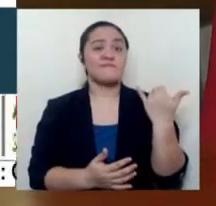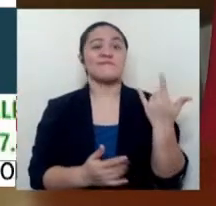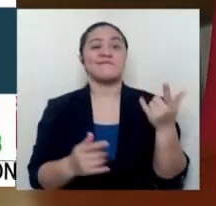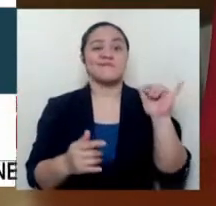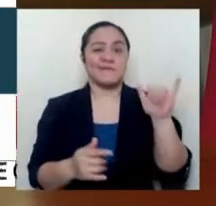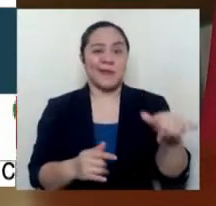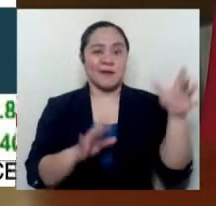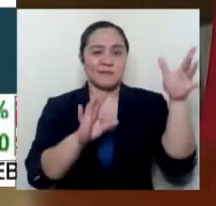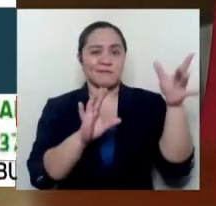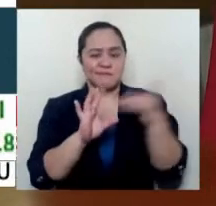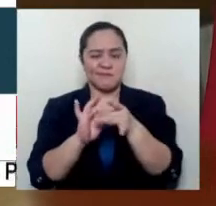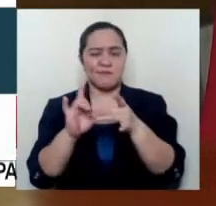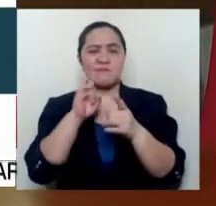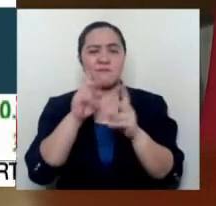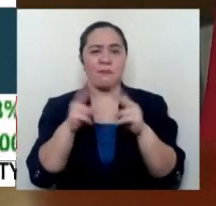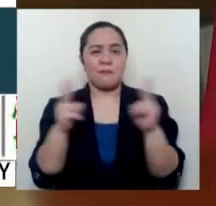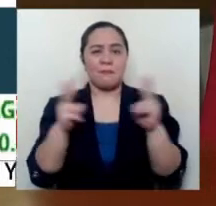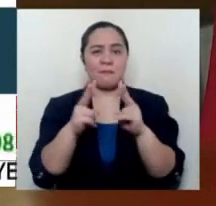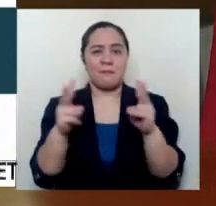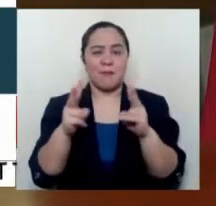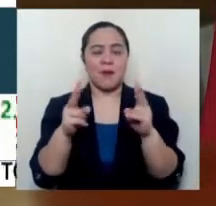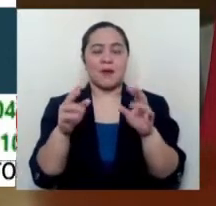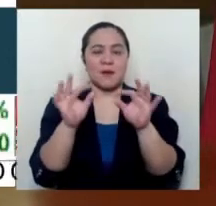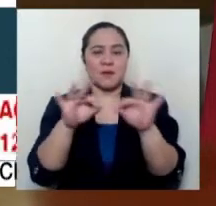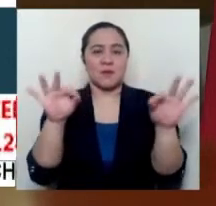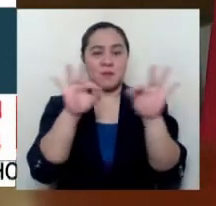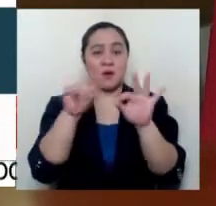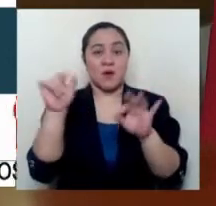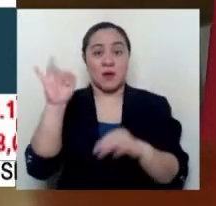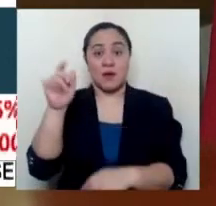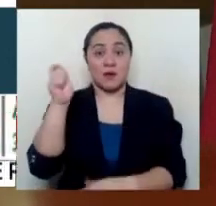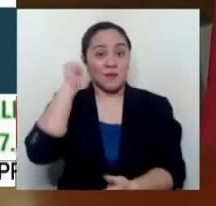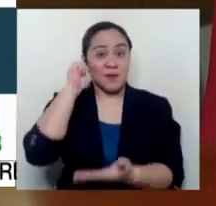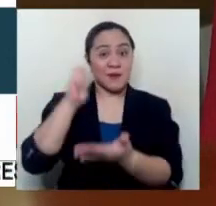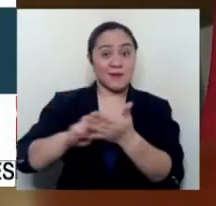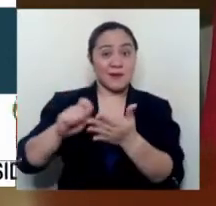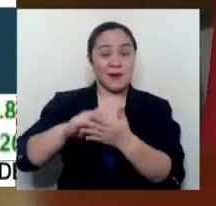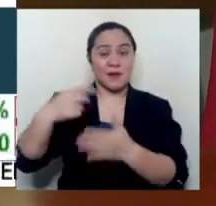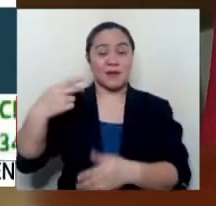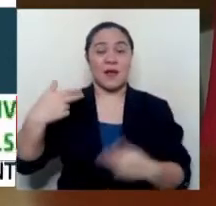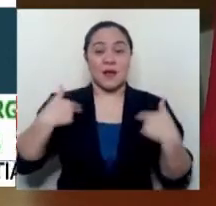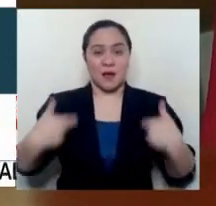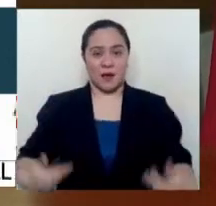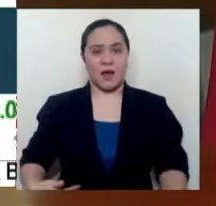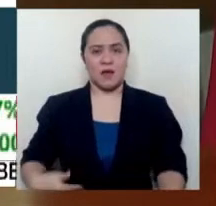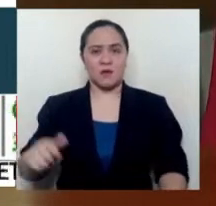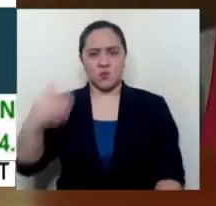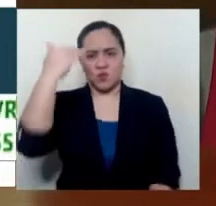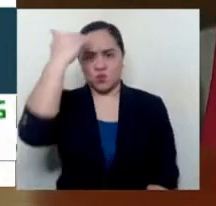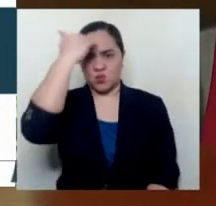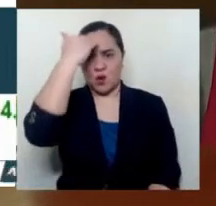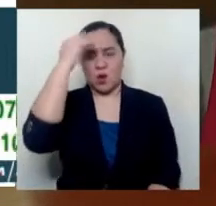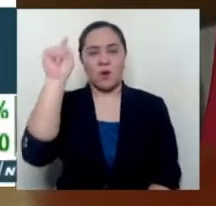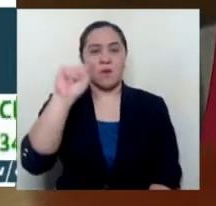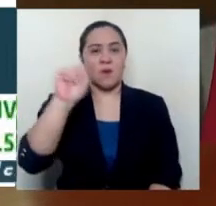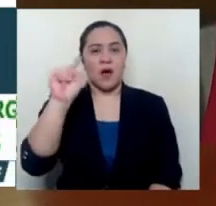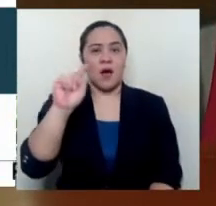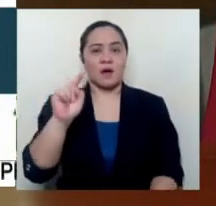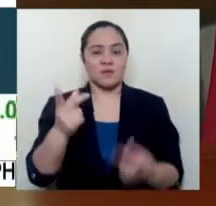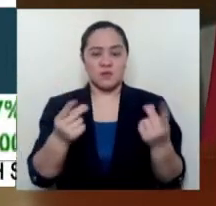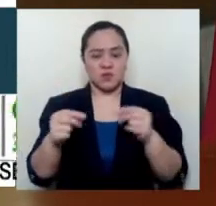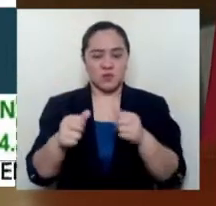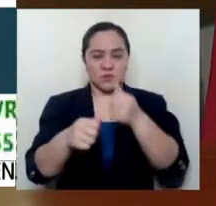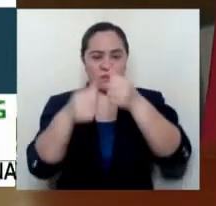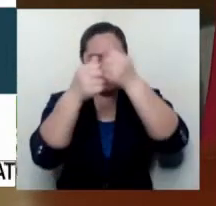Importante yun. Lalo na kung Secretary ko of Health, kailangan naintindihan mo yung detalye. Kailangan alam mo paano kumikilos yung mga tao mo.